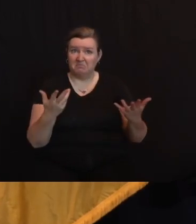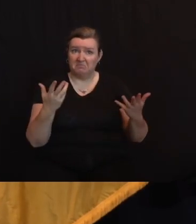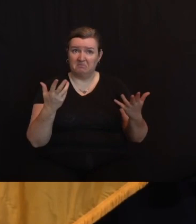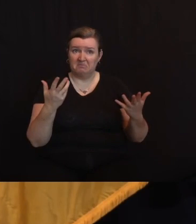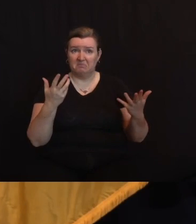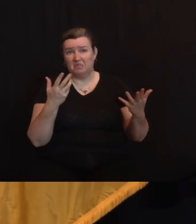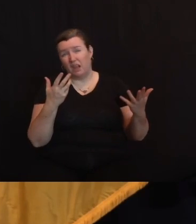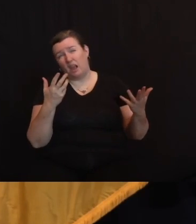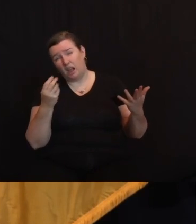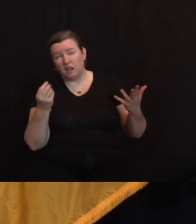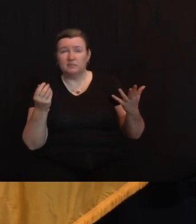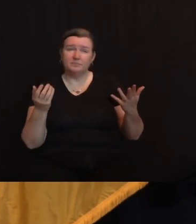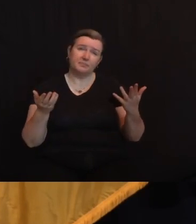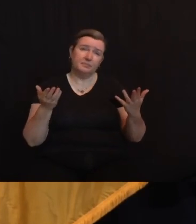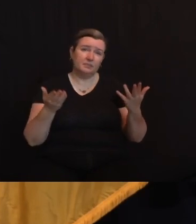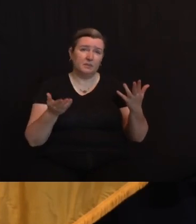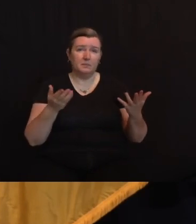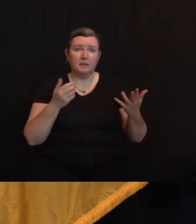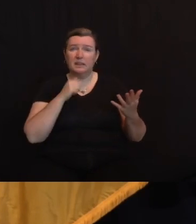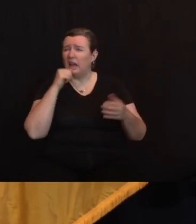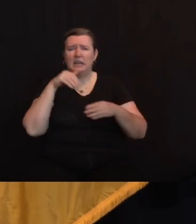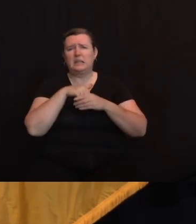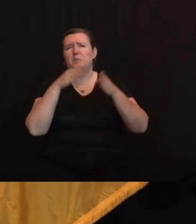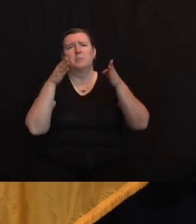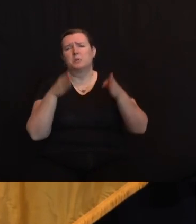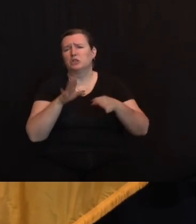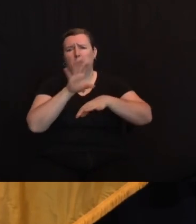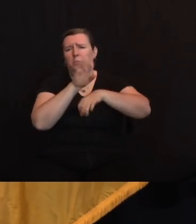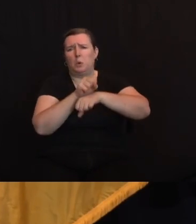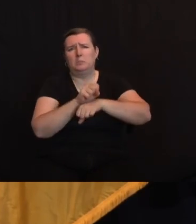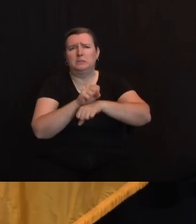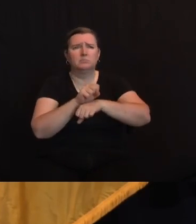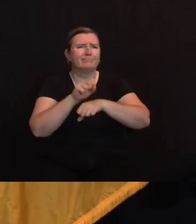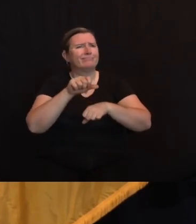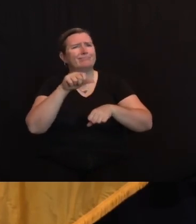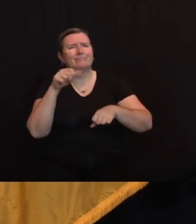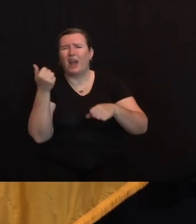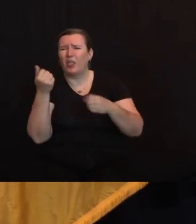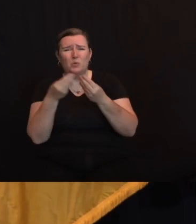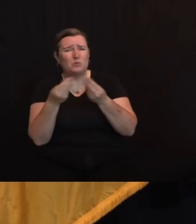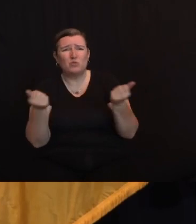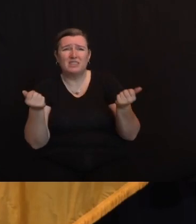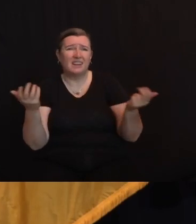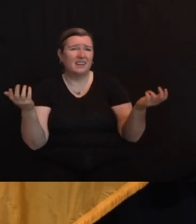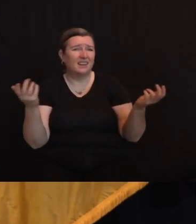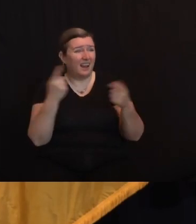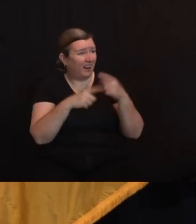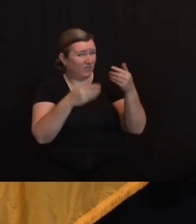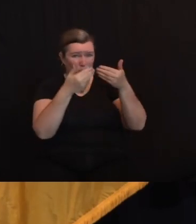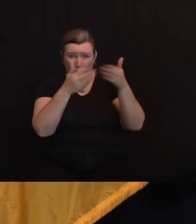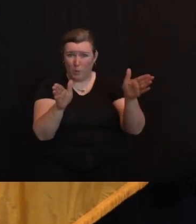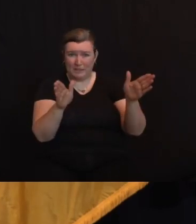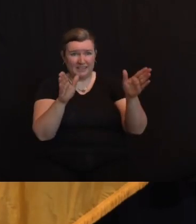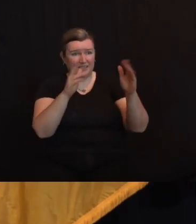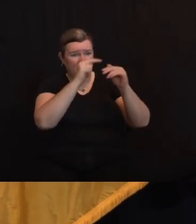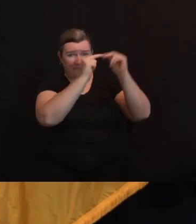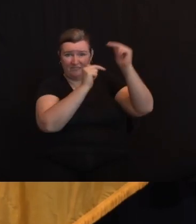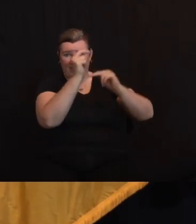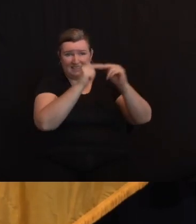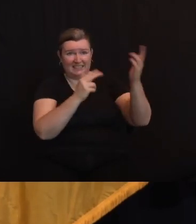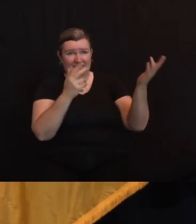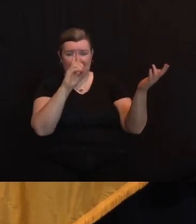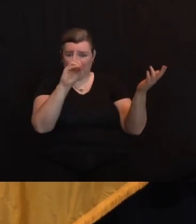in-person meetings for these folks, is there anything else that can be done right now to help the backlog? All